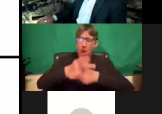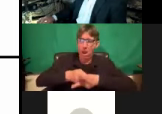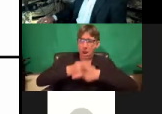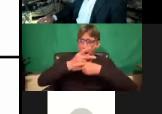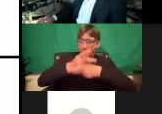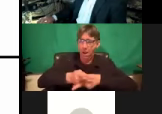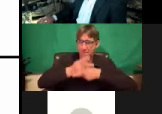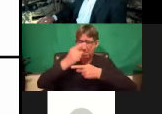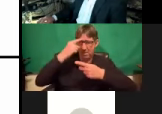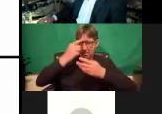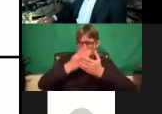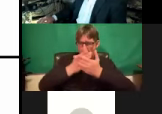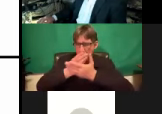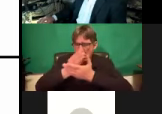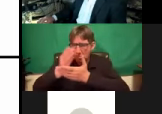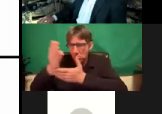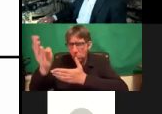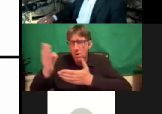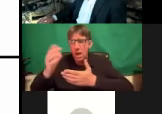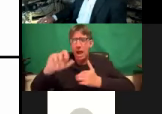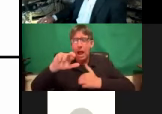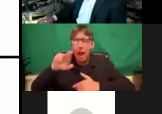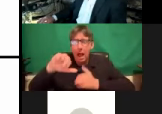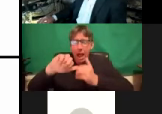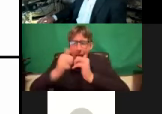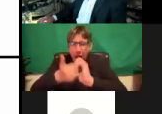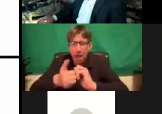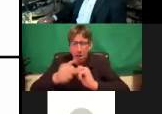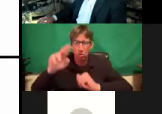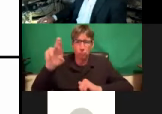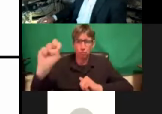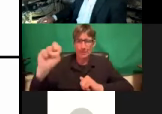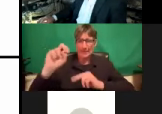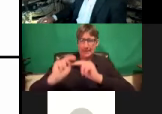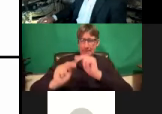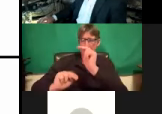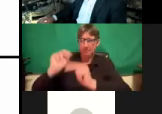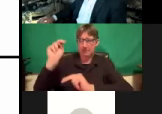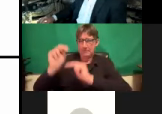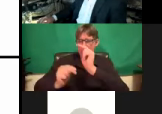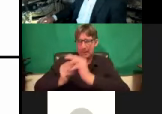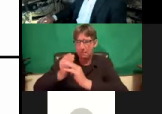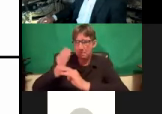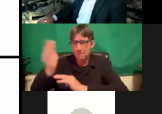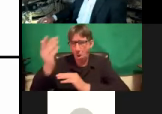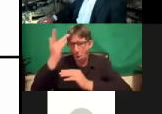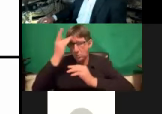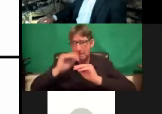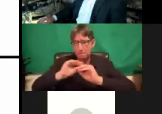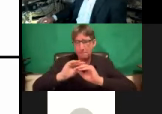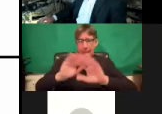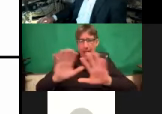service in a post-pandemic. Sorry, Angel. Nope, not at all. Thank you. Thank you for putting that out there, Kat.